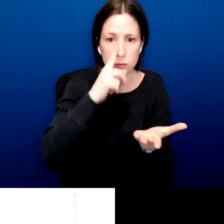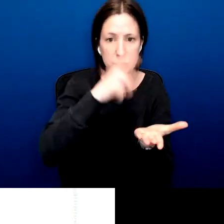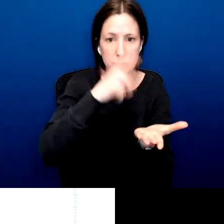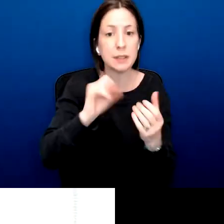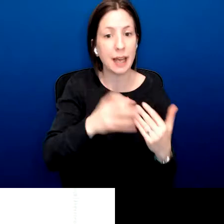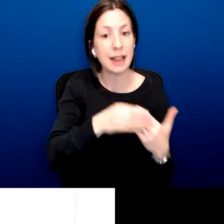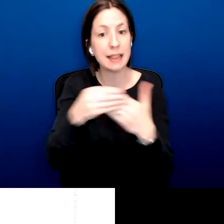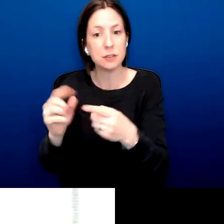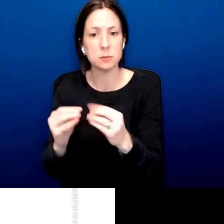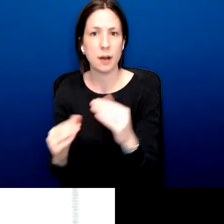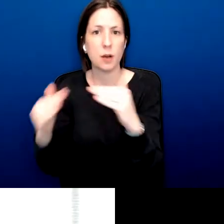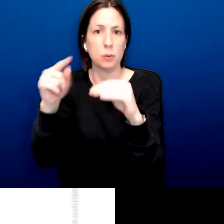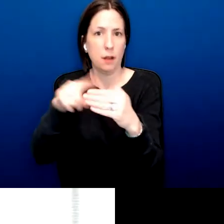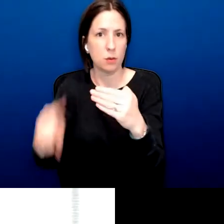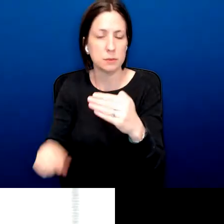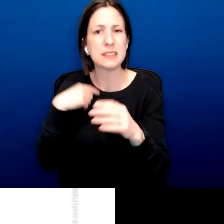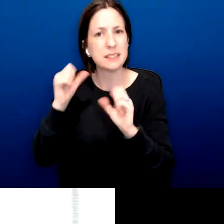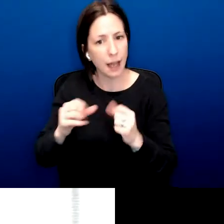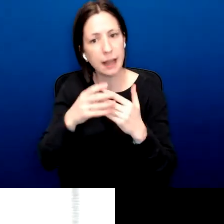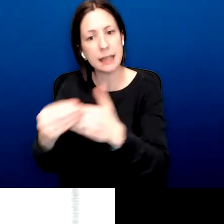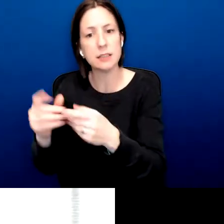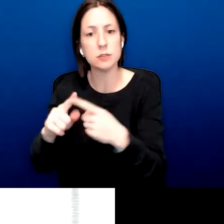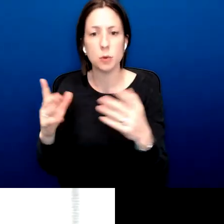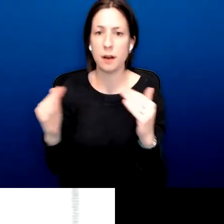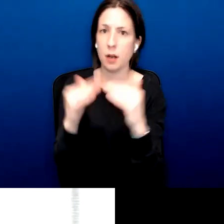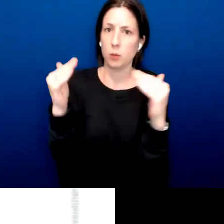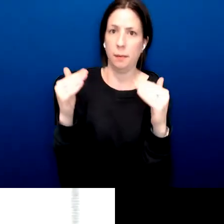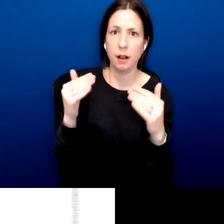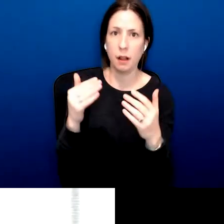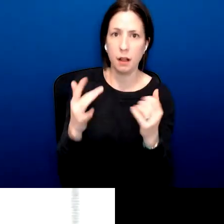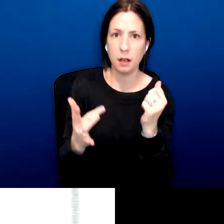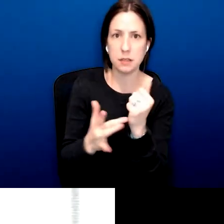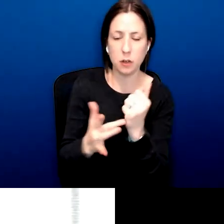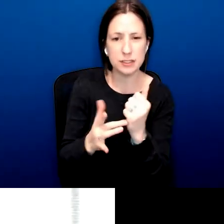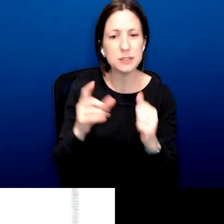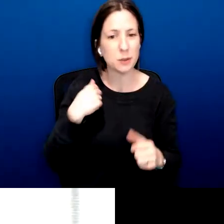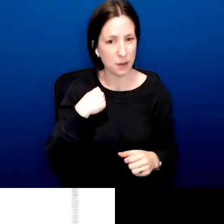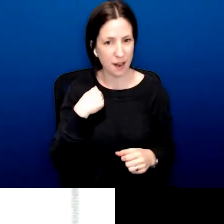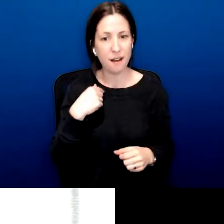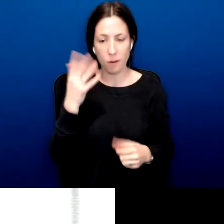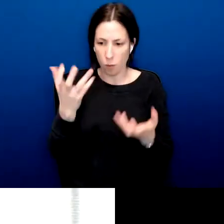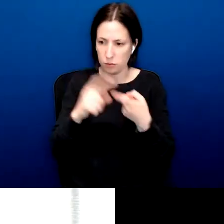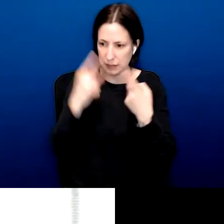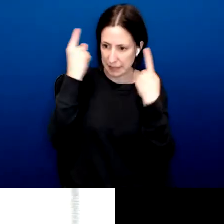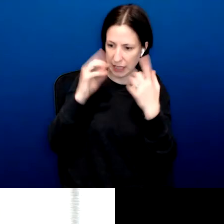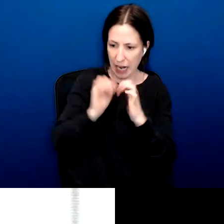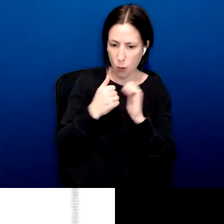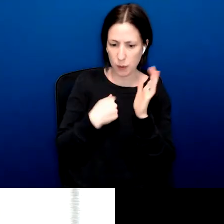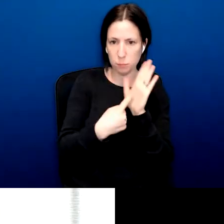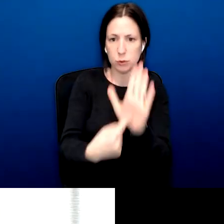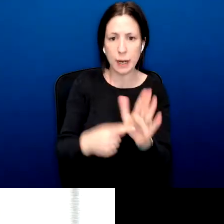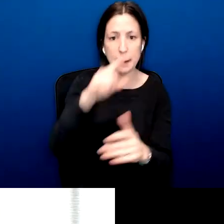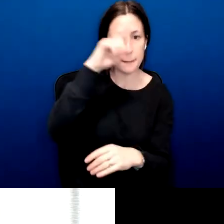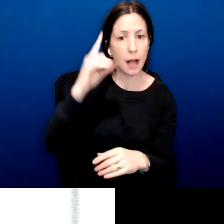to more equitable outcomes, so we can lead to more equitable technologies? So I think I'd really like to consider how we portray Black and Brown communities